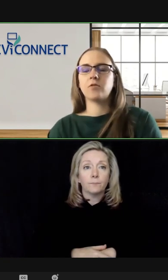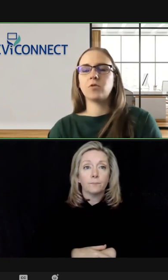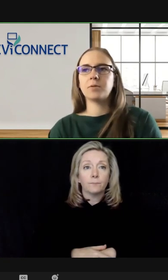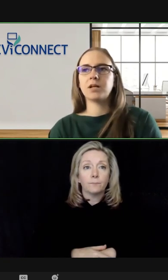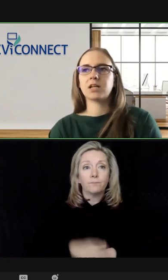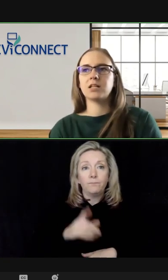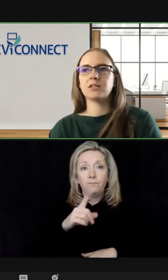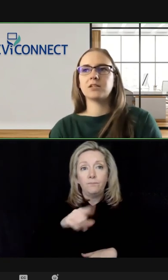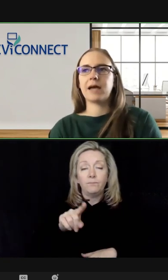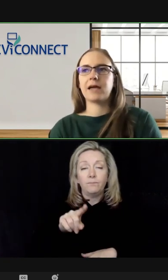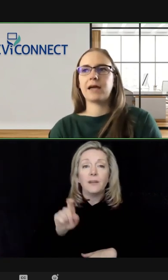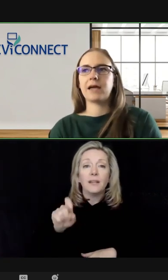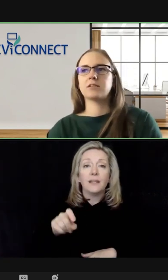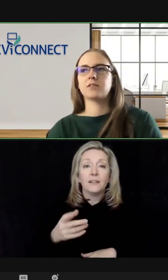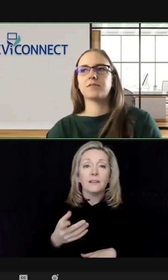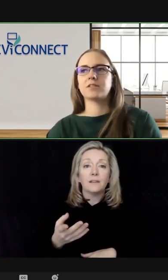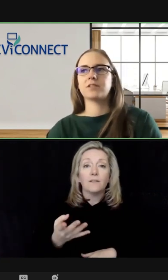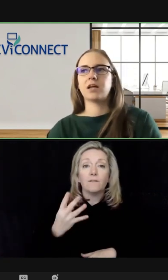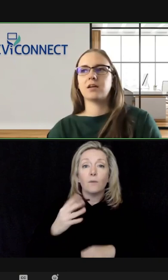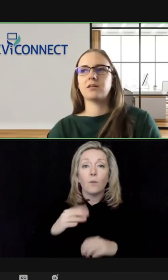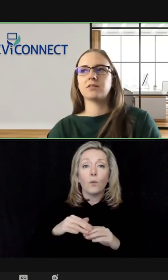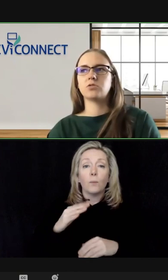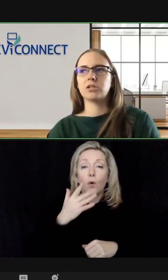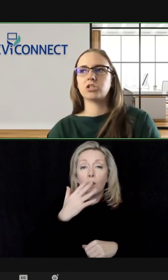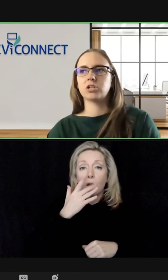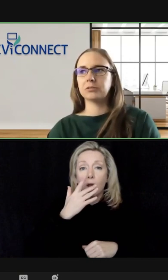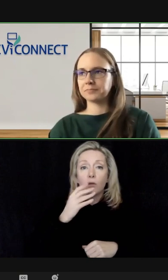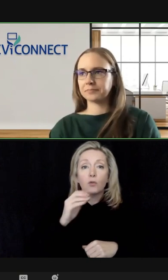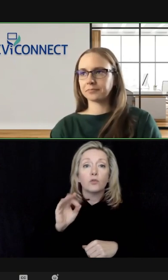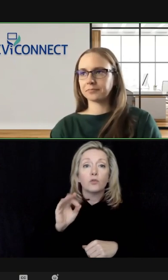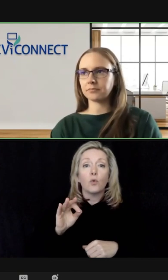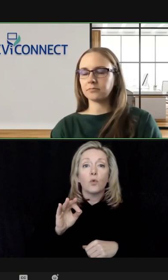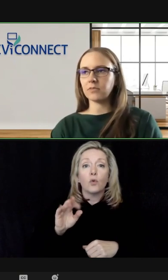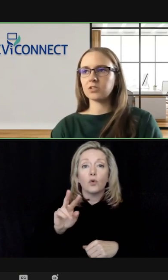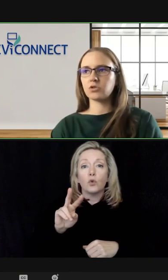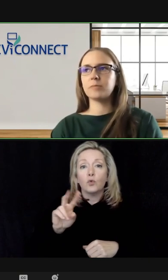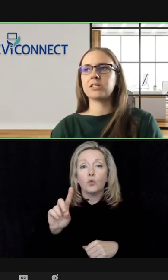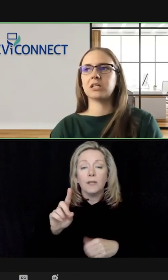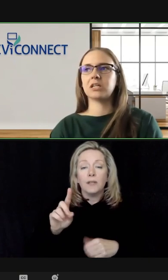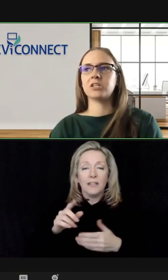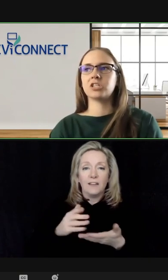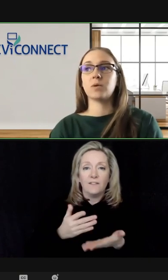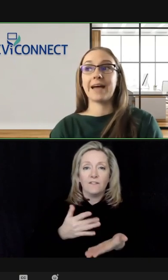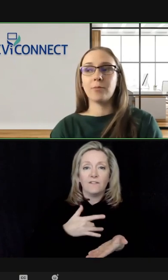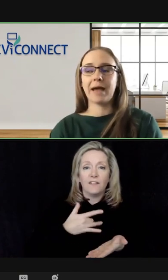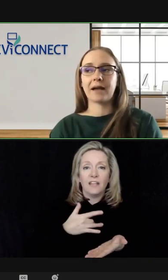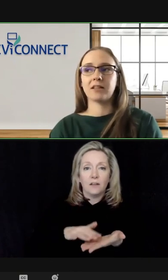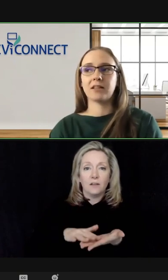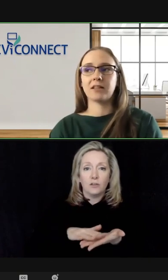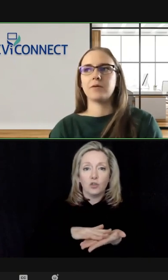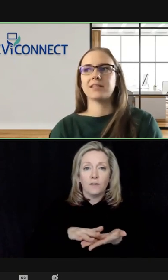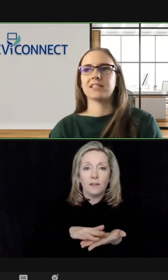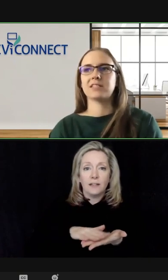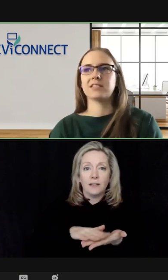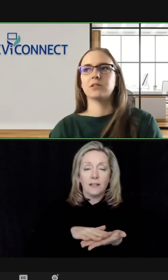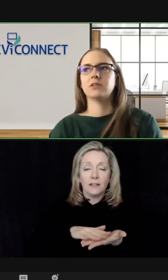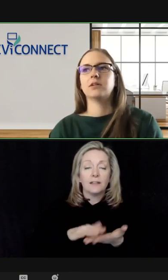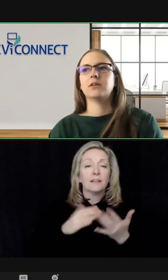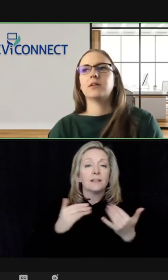images have 4+ colors, patterns, and surface that is 2-dimensional. So 2-dimensional images without backlighting